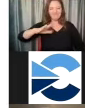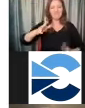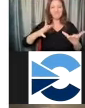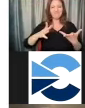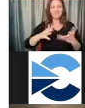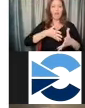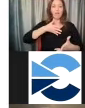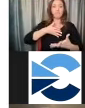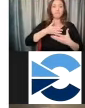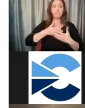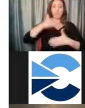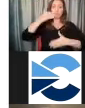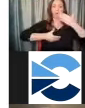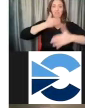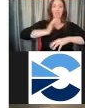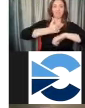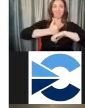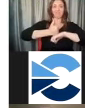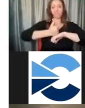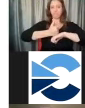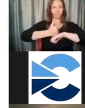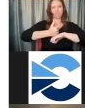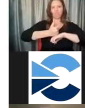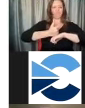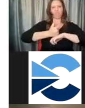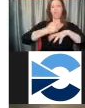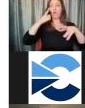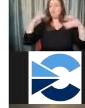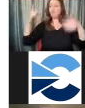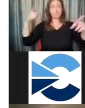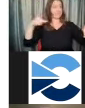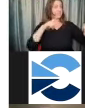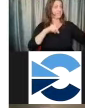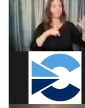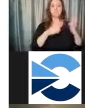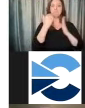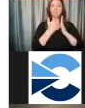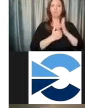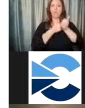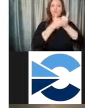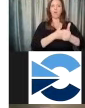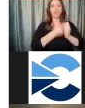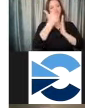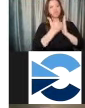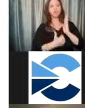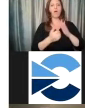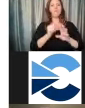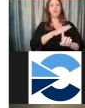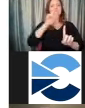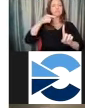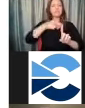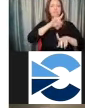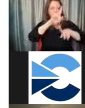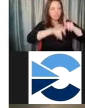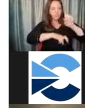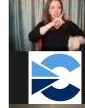systemic or systematic implementation, without agreed upon guidelines on what specific questions that